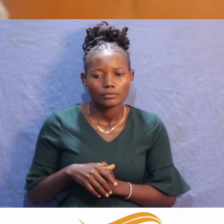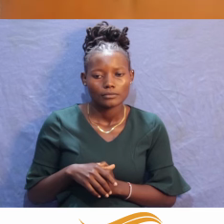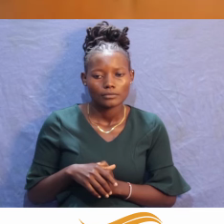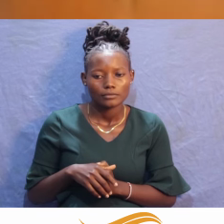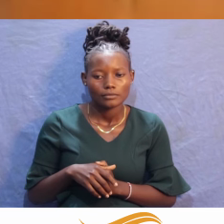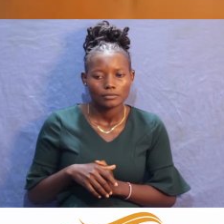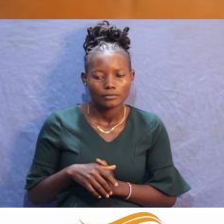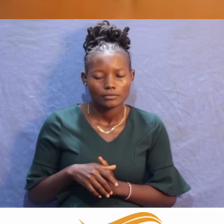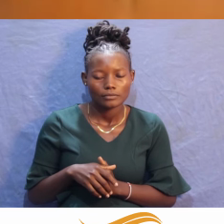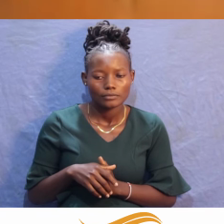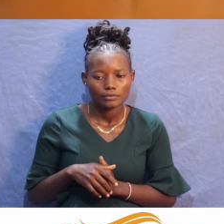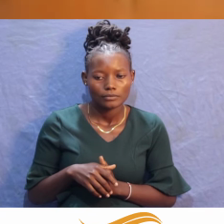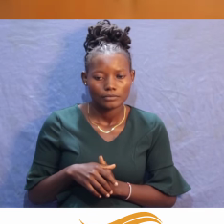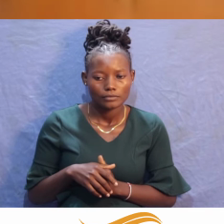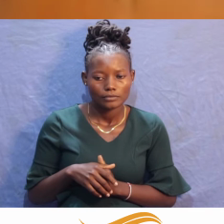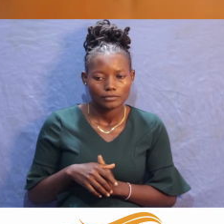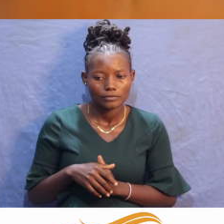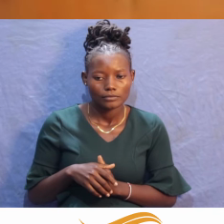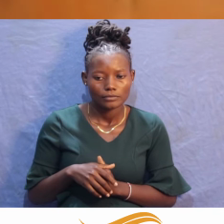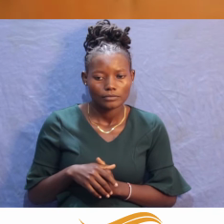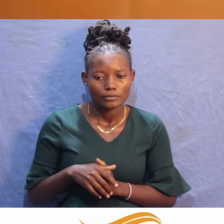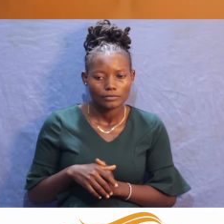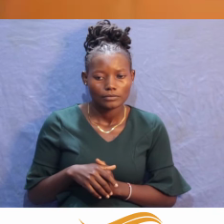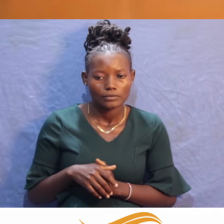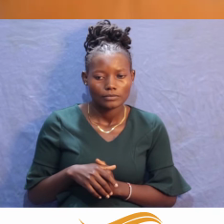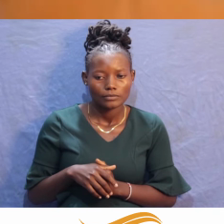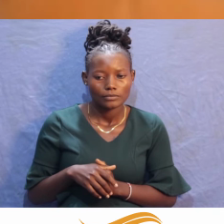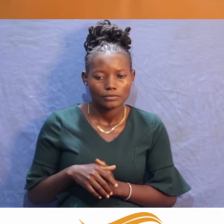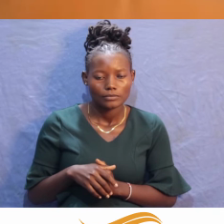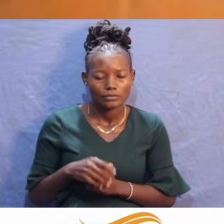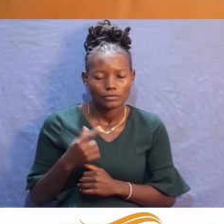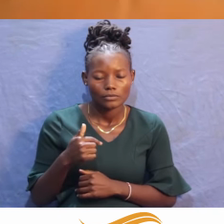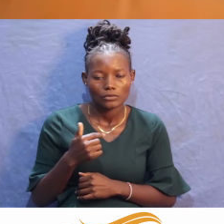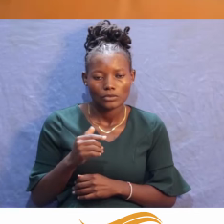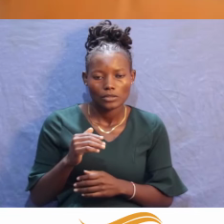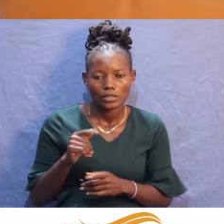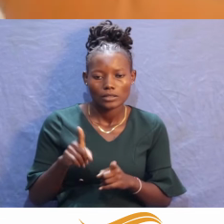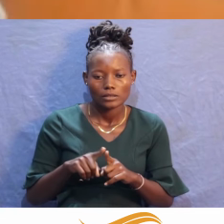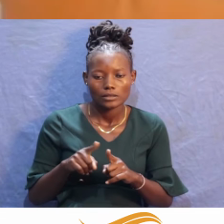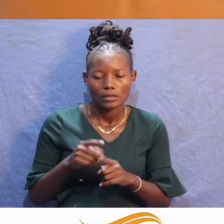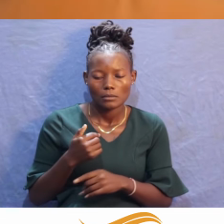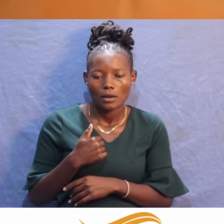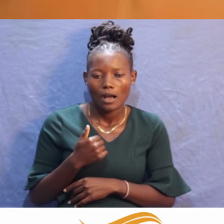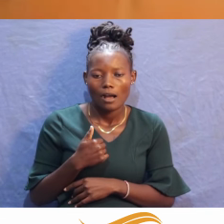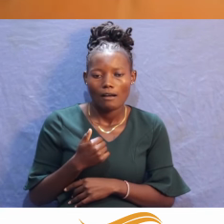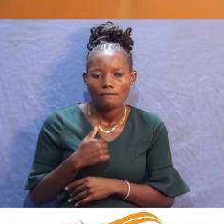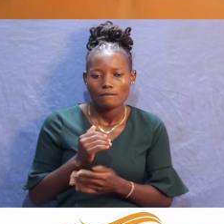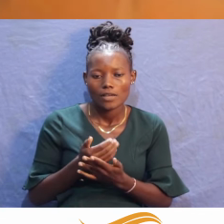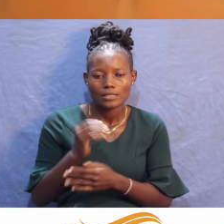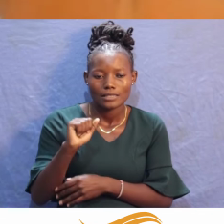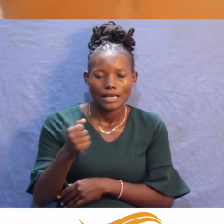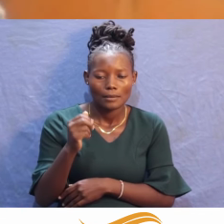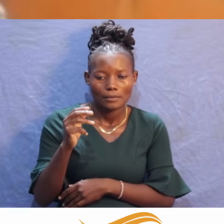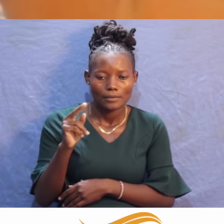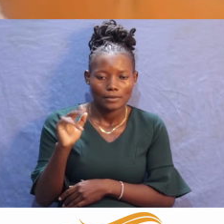generally, if they drop on the field, it's a congenital defect of some sort of syndrome where the